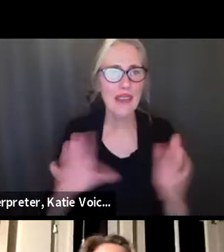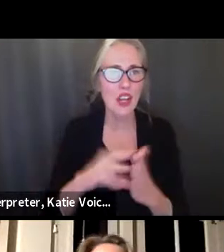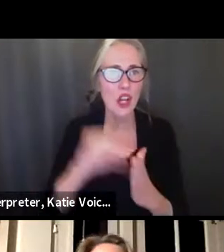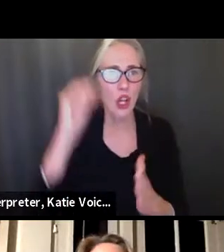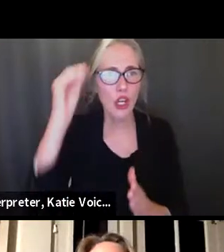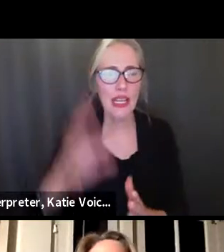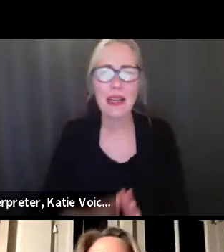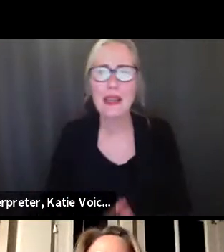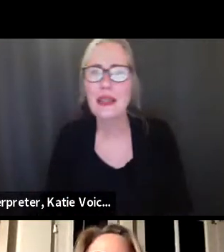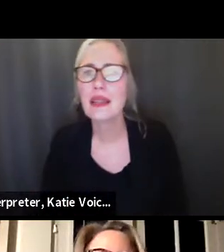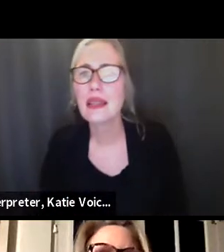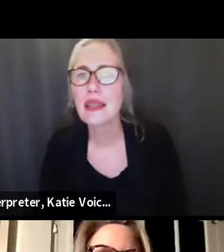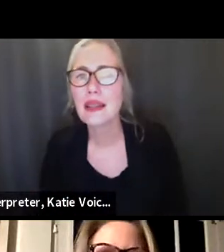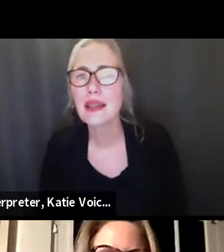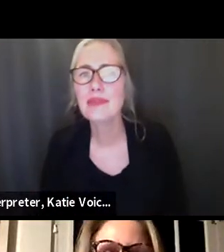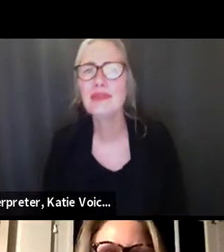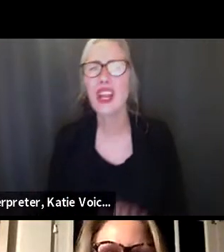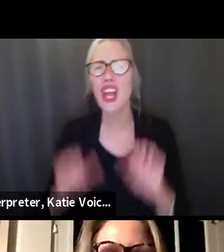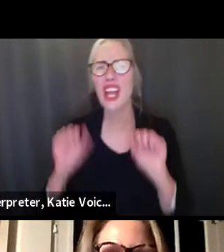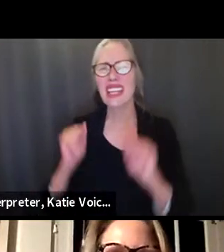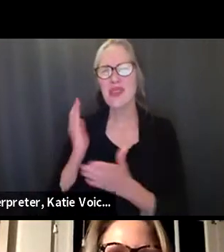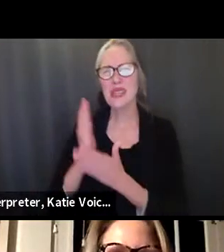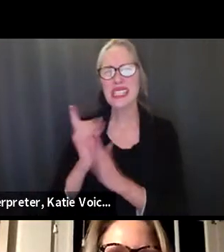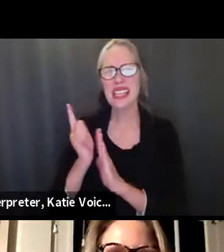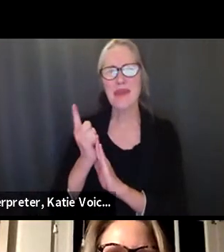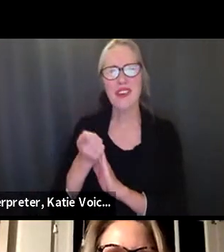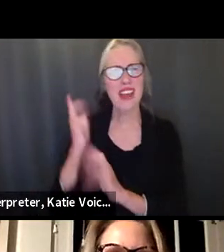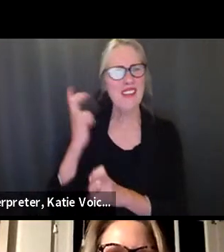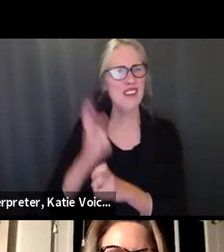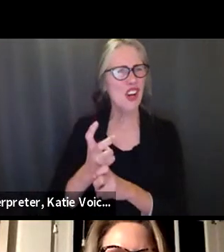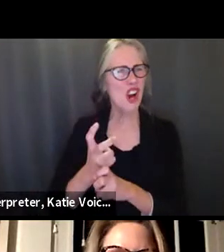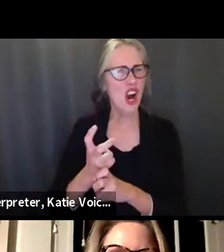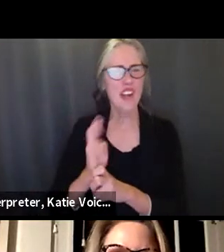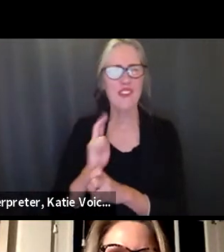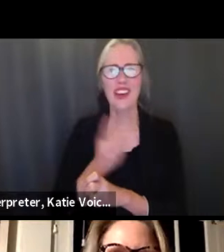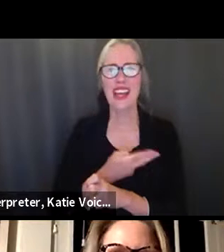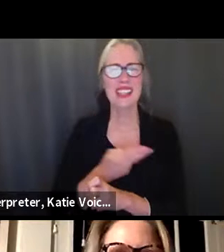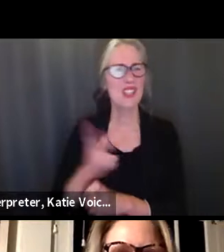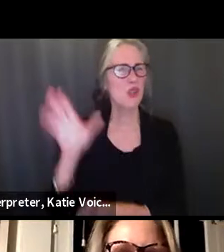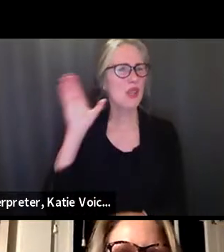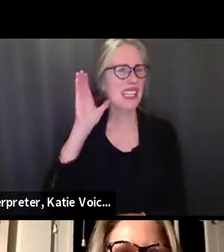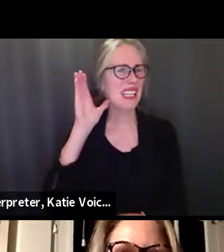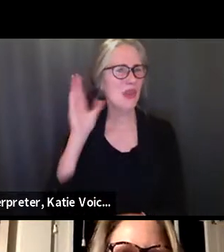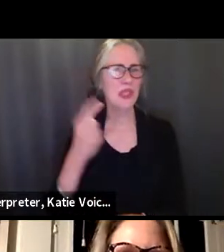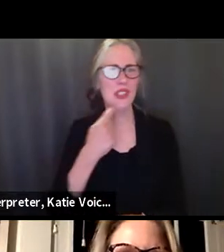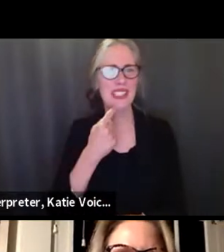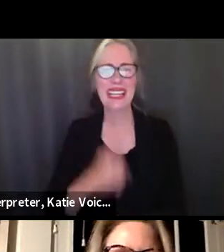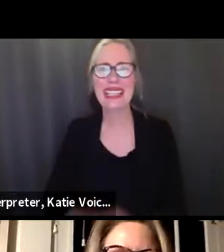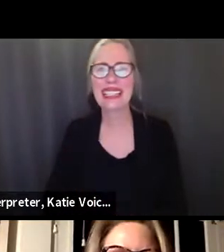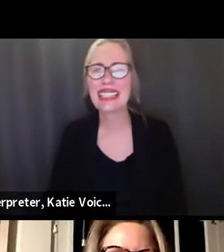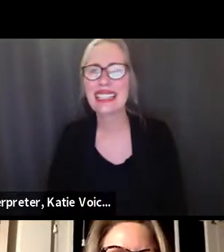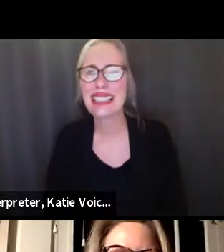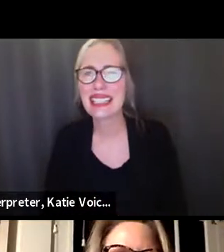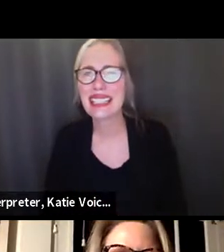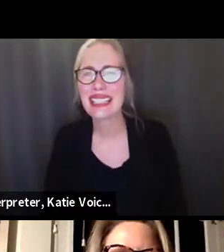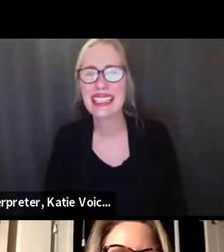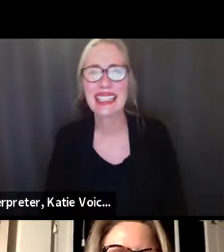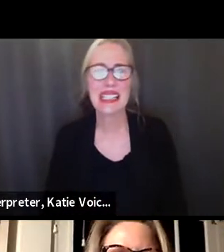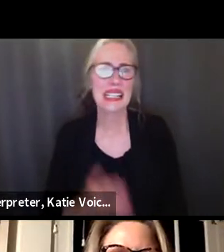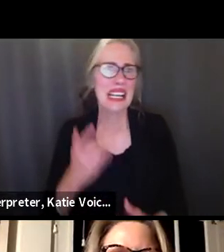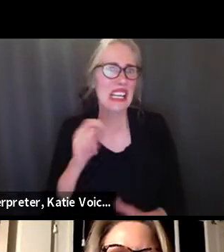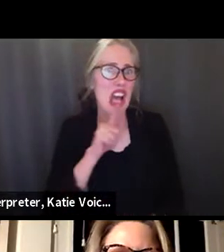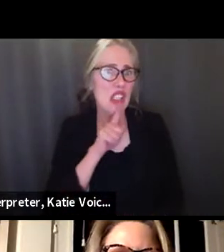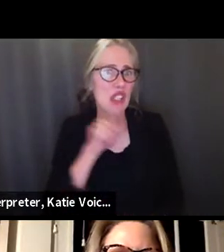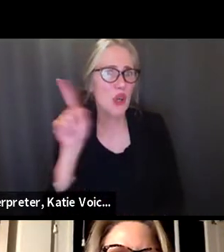we could stop for a moment, Michelle. I'm sorry, but it's very, very hard for us to hear. We're not sure where the dog is coming